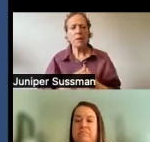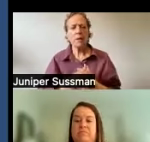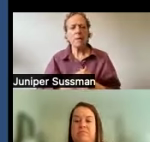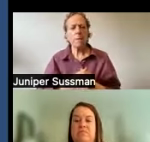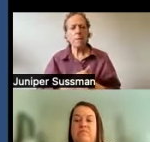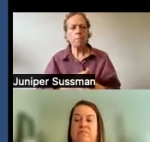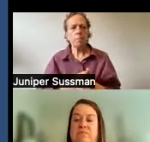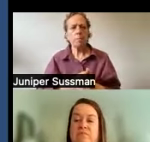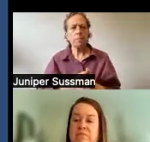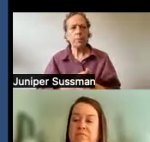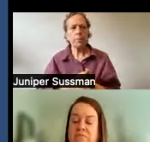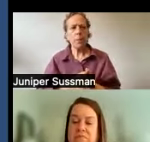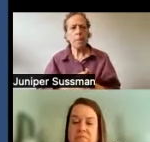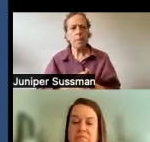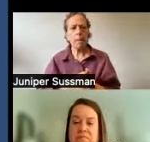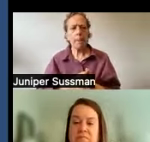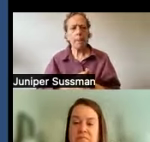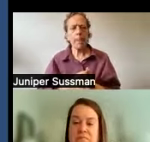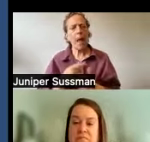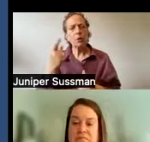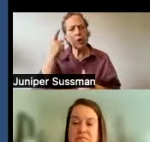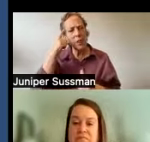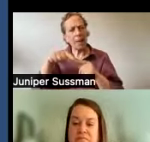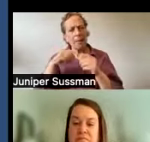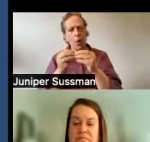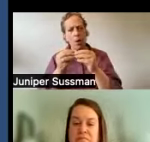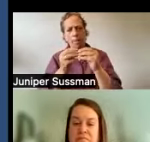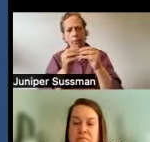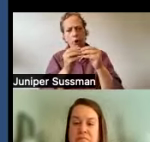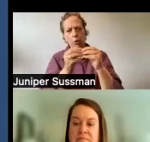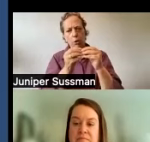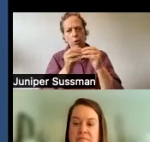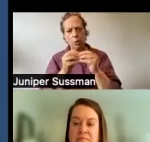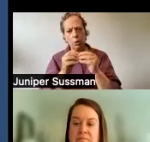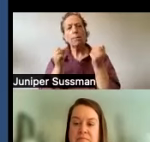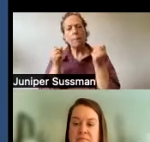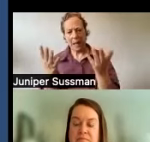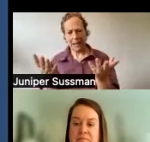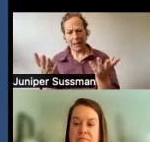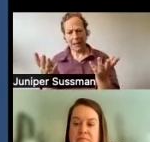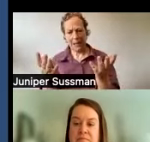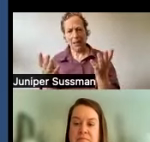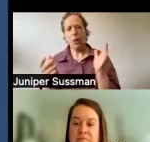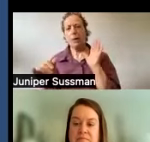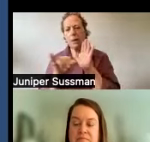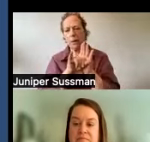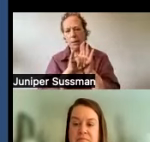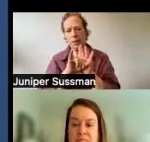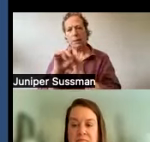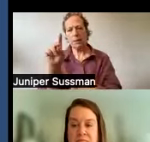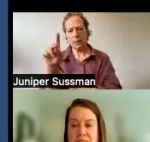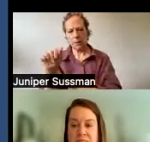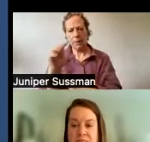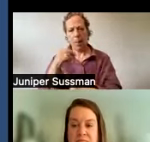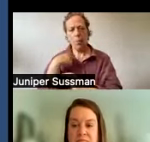how many more people are going to be identifying as disabled and needing to explore the accommodation process, I think it's